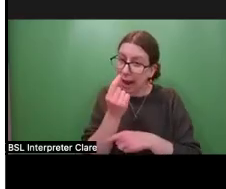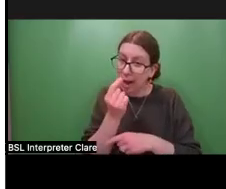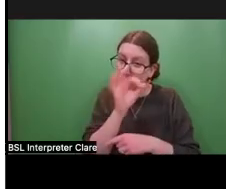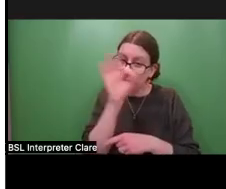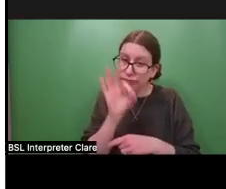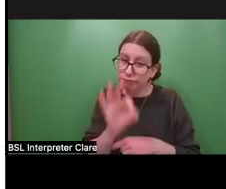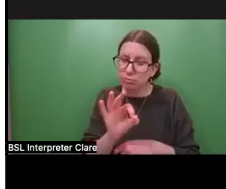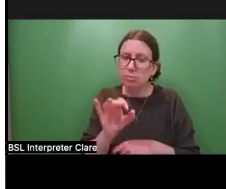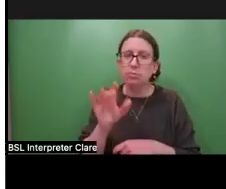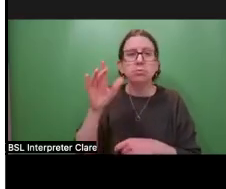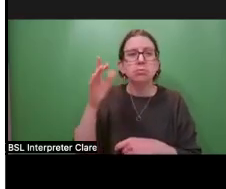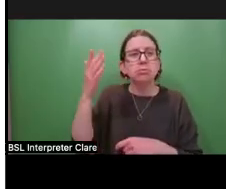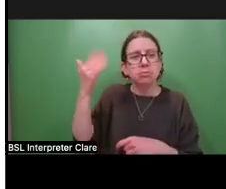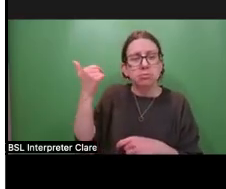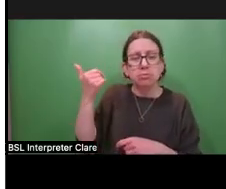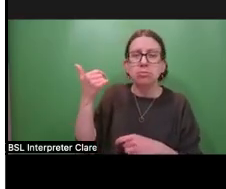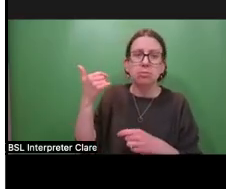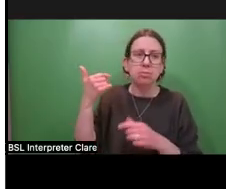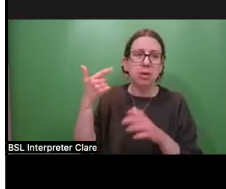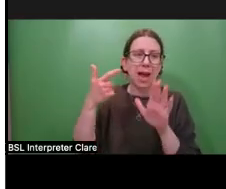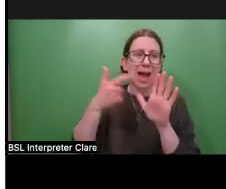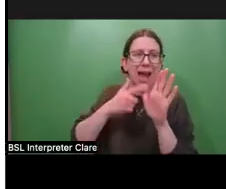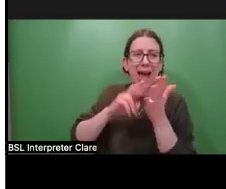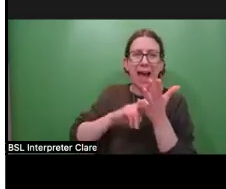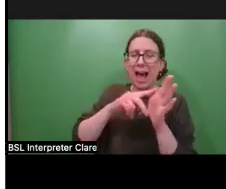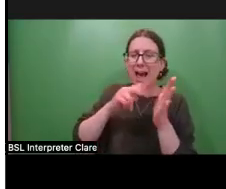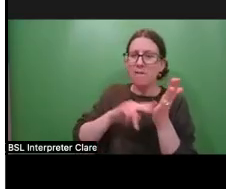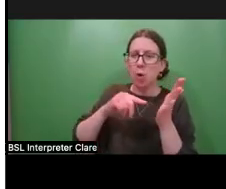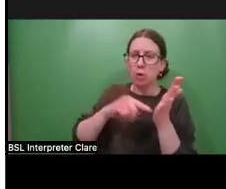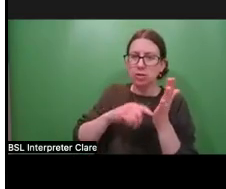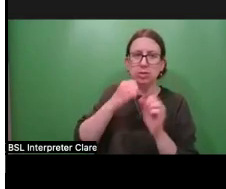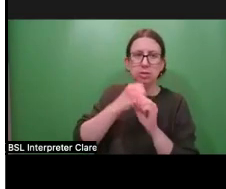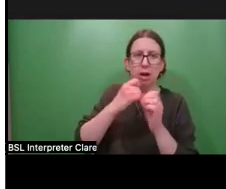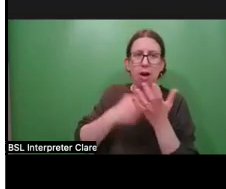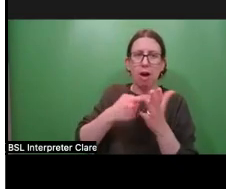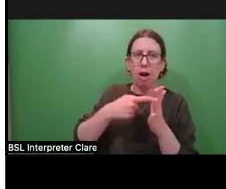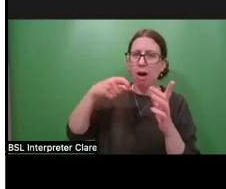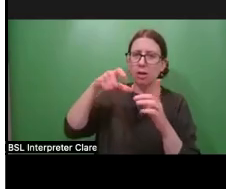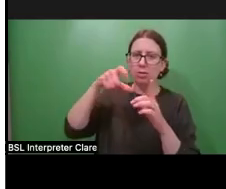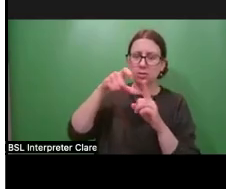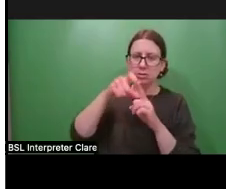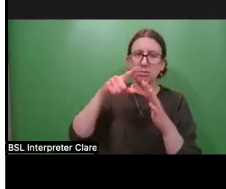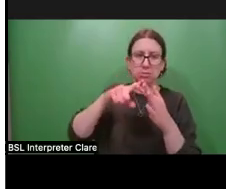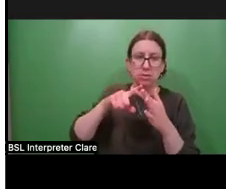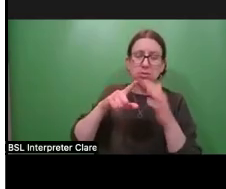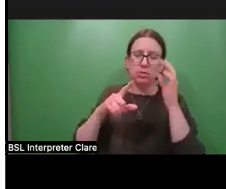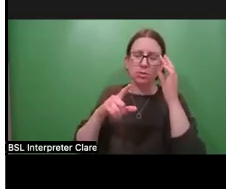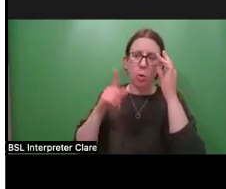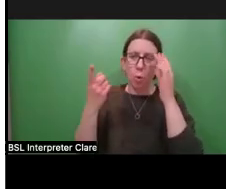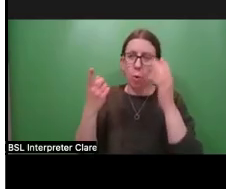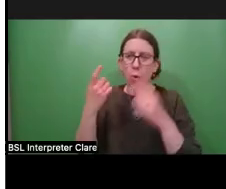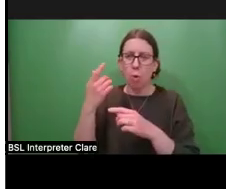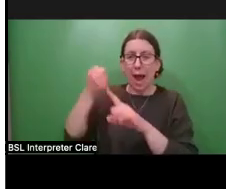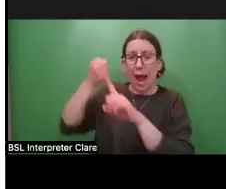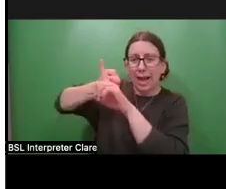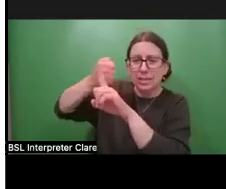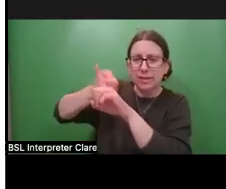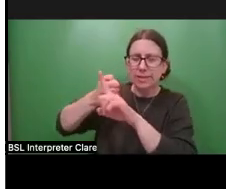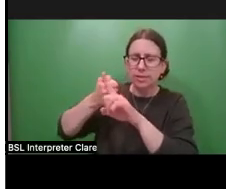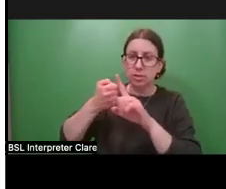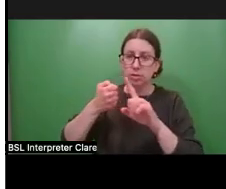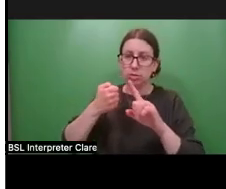the avant-garde and sort of complex writing played this kind of role. But for activists, let's say, trade